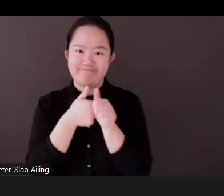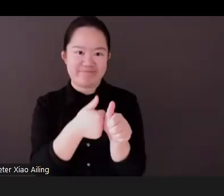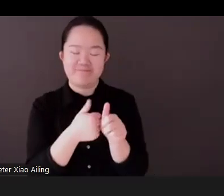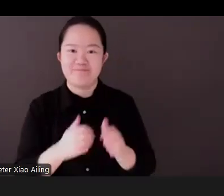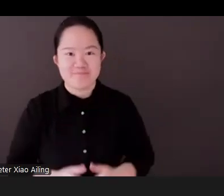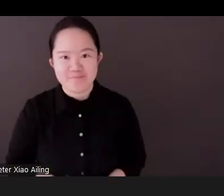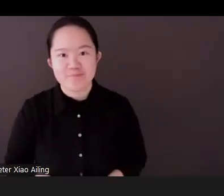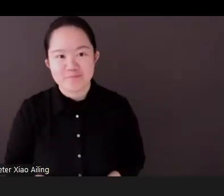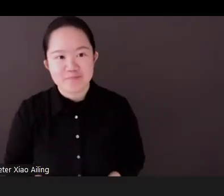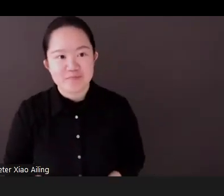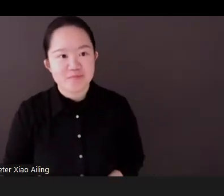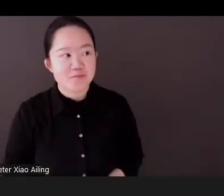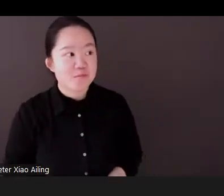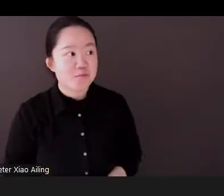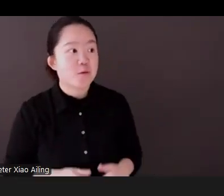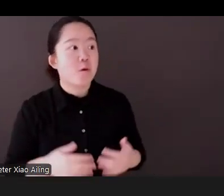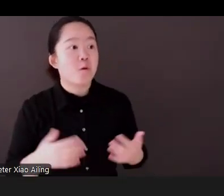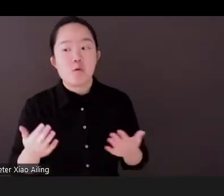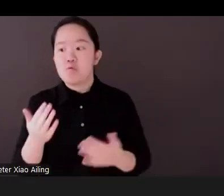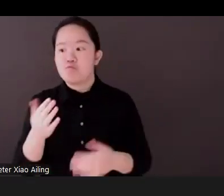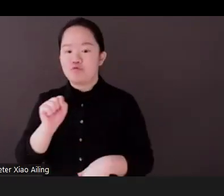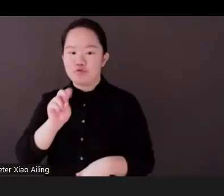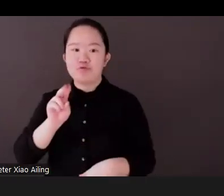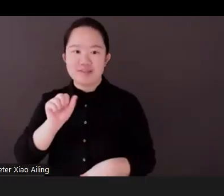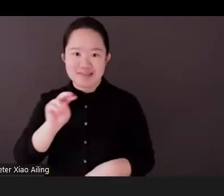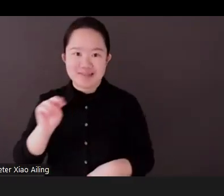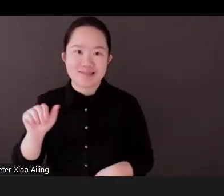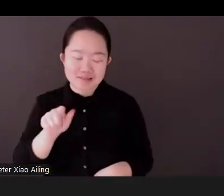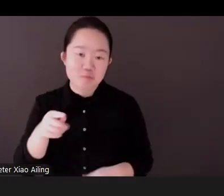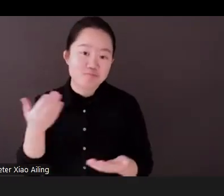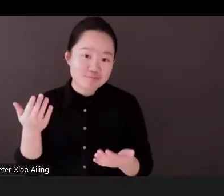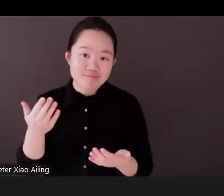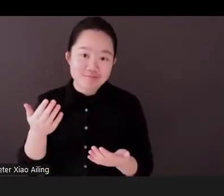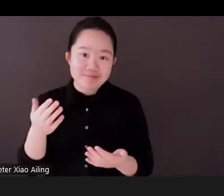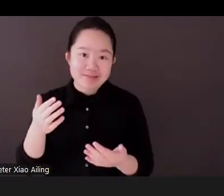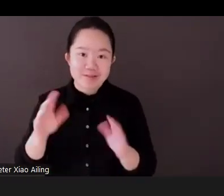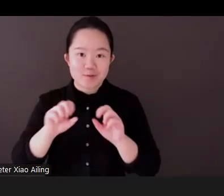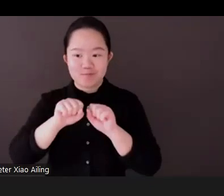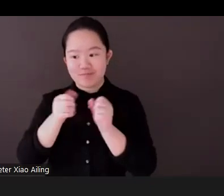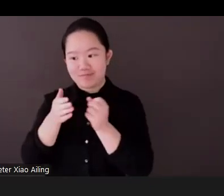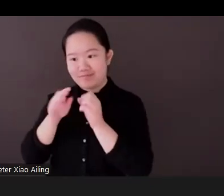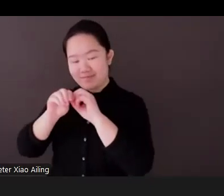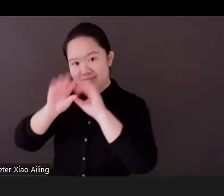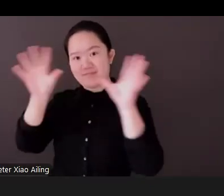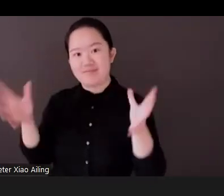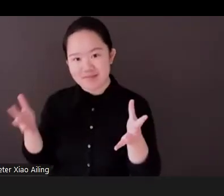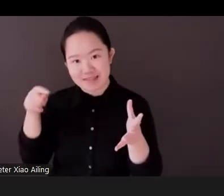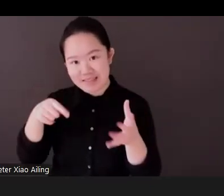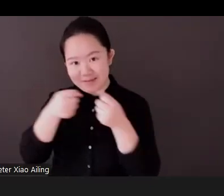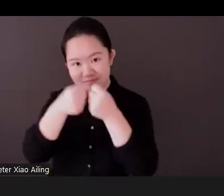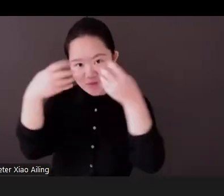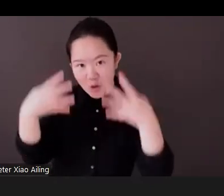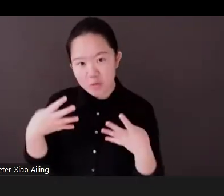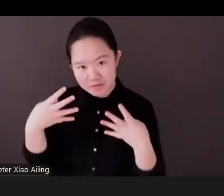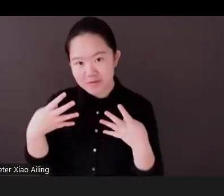off and go on with your life. So we had other questions here. Now I forgot where my microphone carrier is. Yes, please in the front here. Yeah.